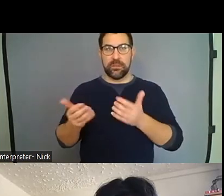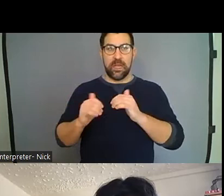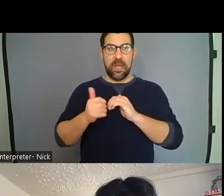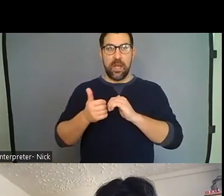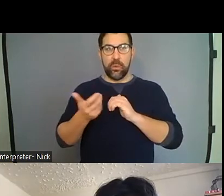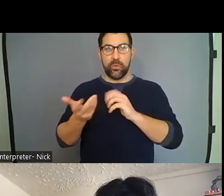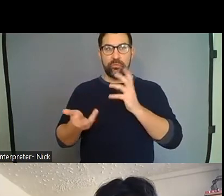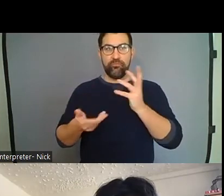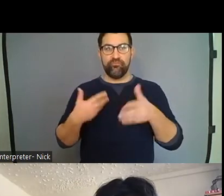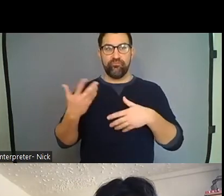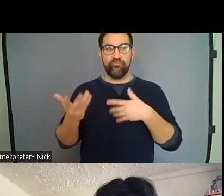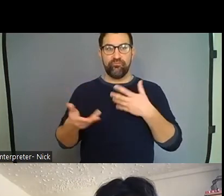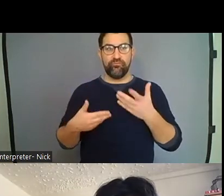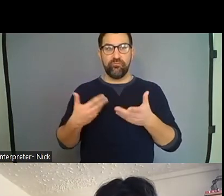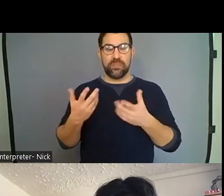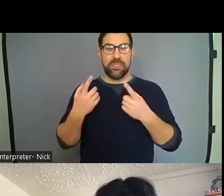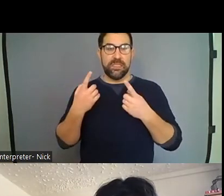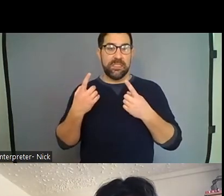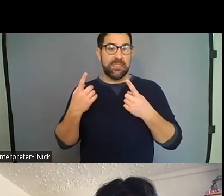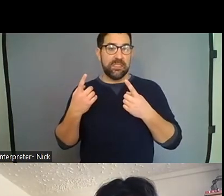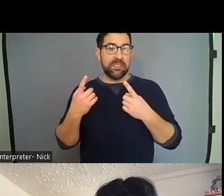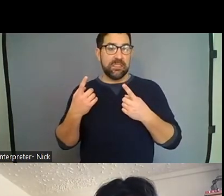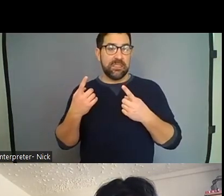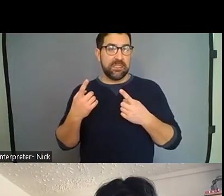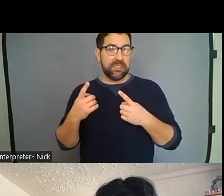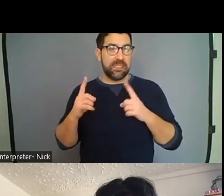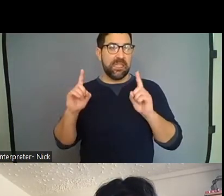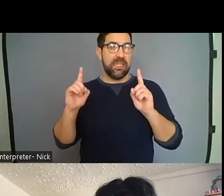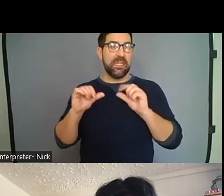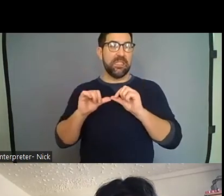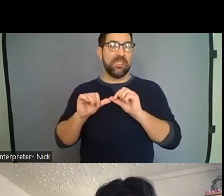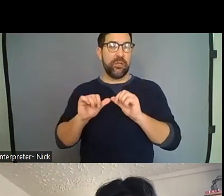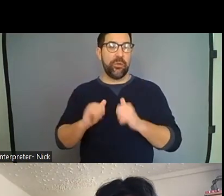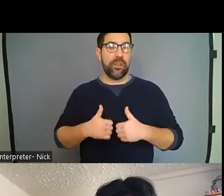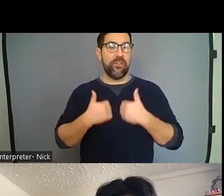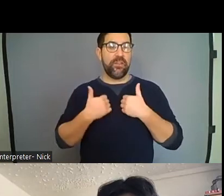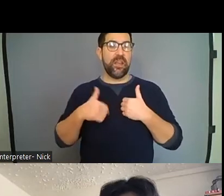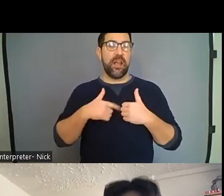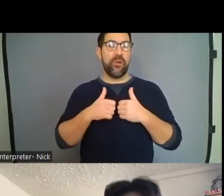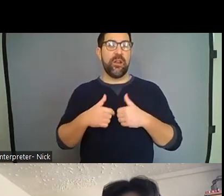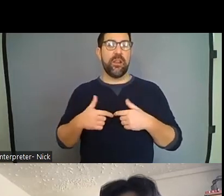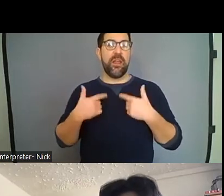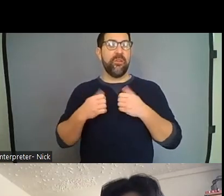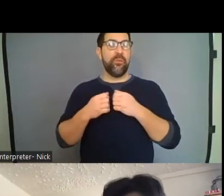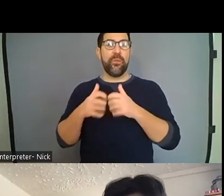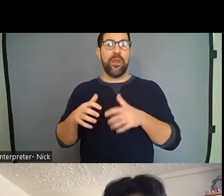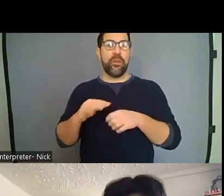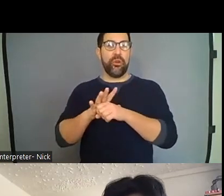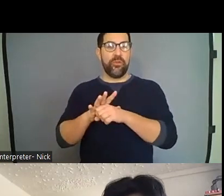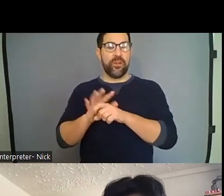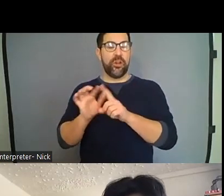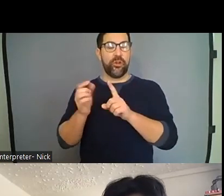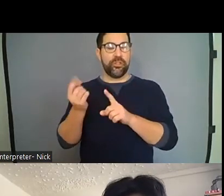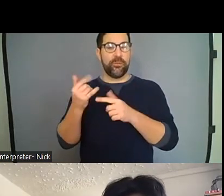how to succeed and continue living our lives without COVID, we're still united